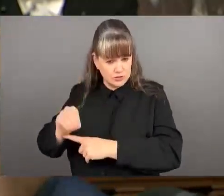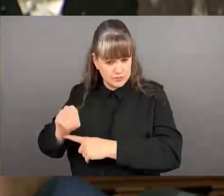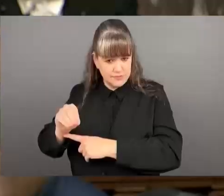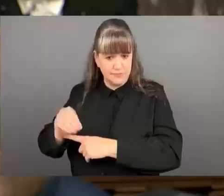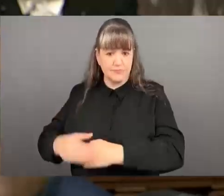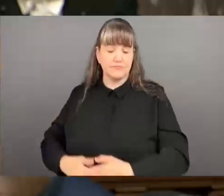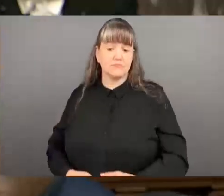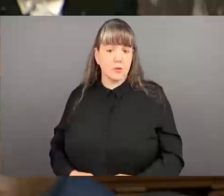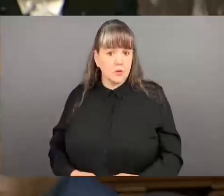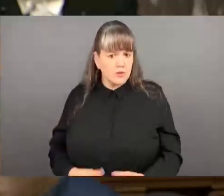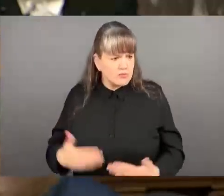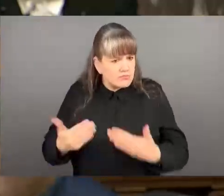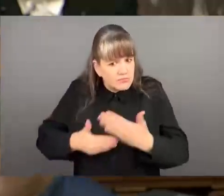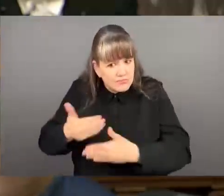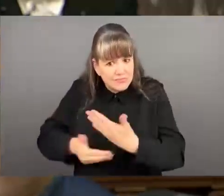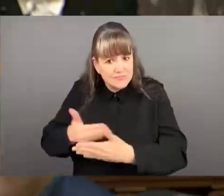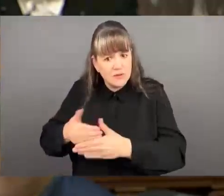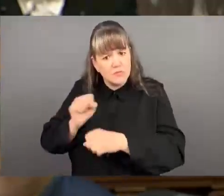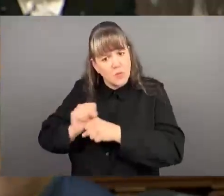working together.